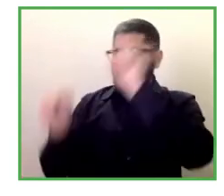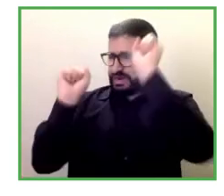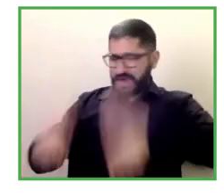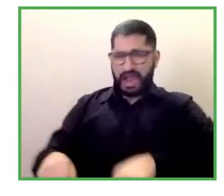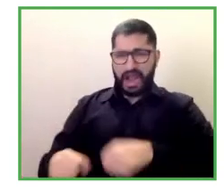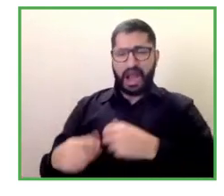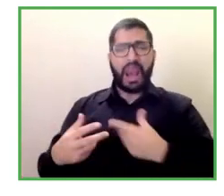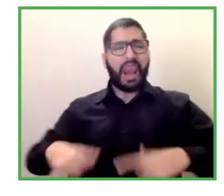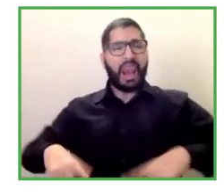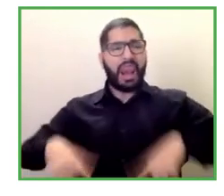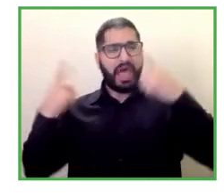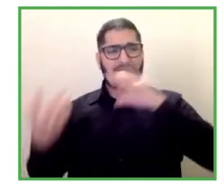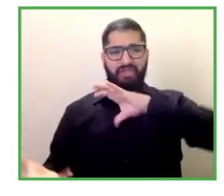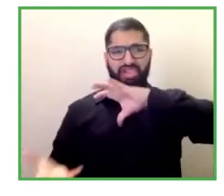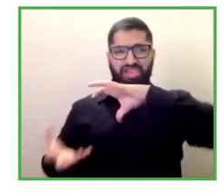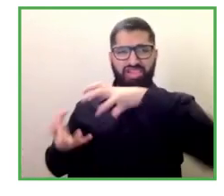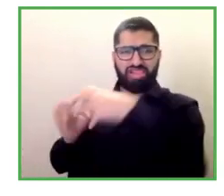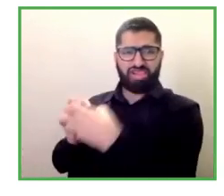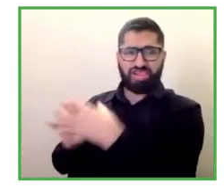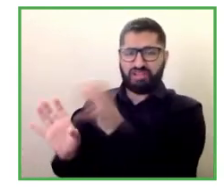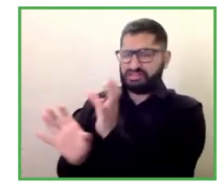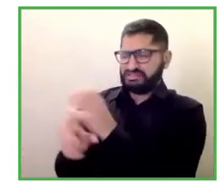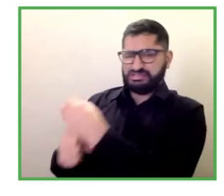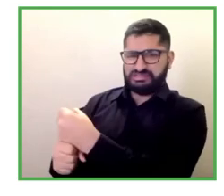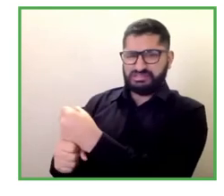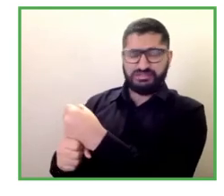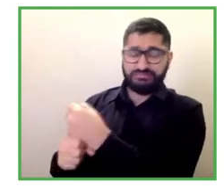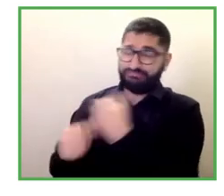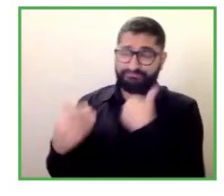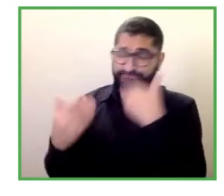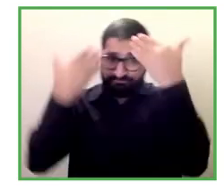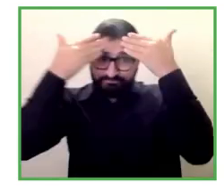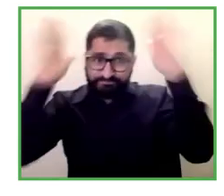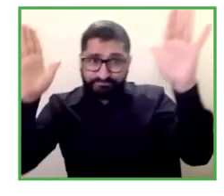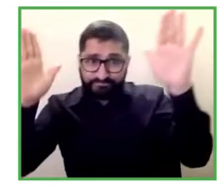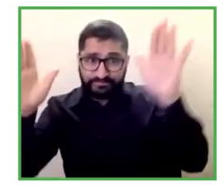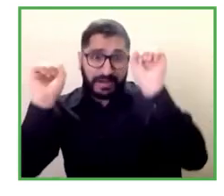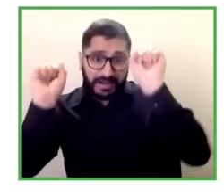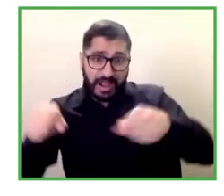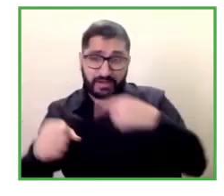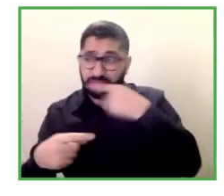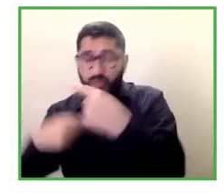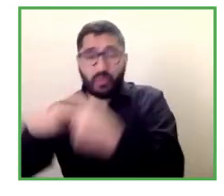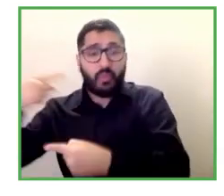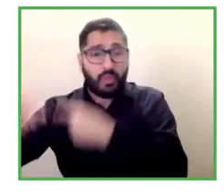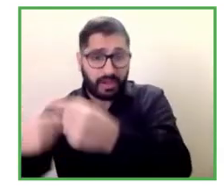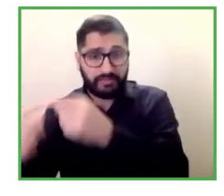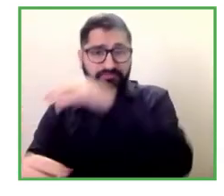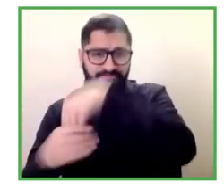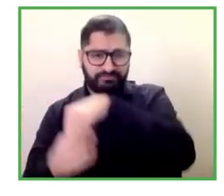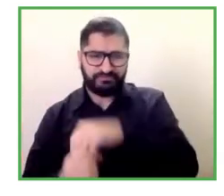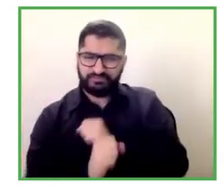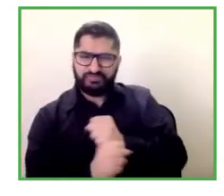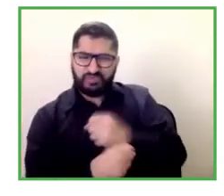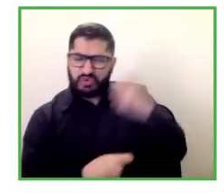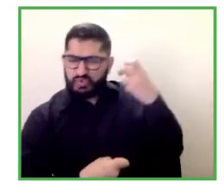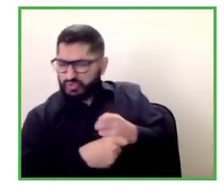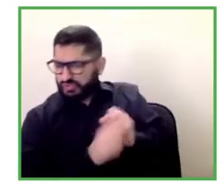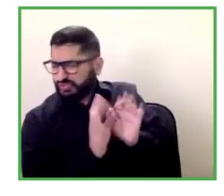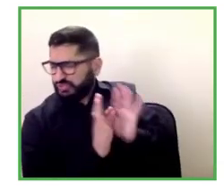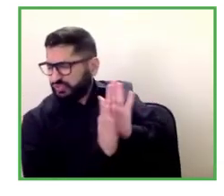adjustments, them leaving the centers. And little by little, we've managed that resistance, and the